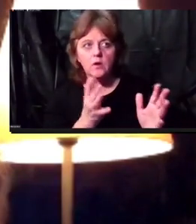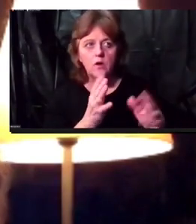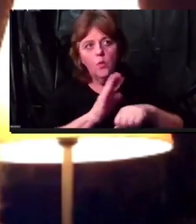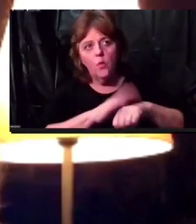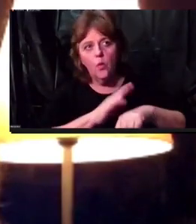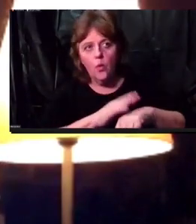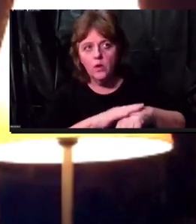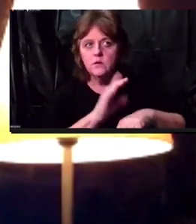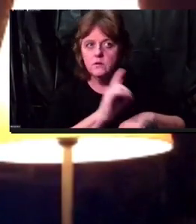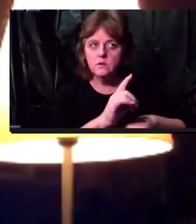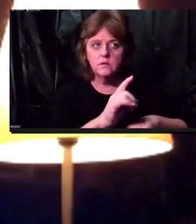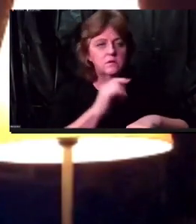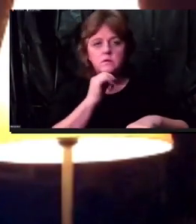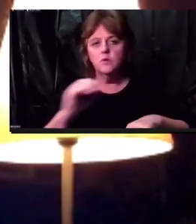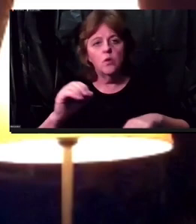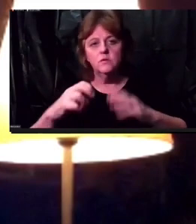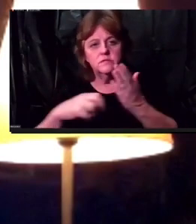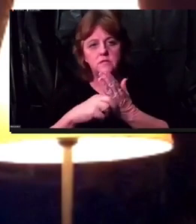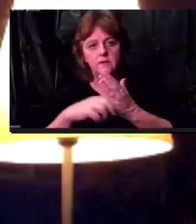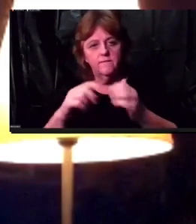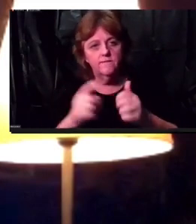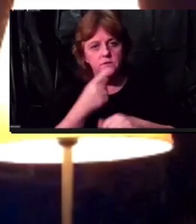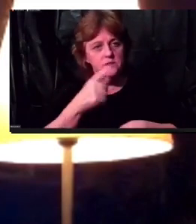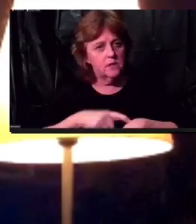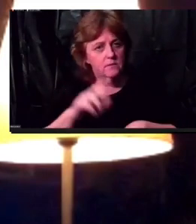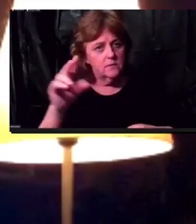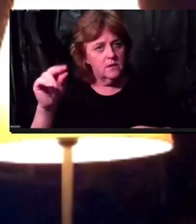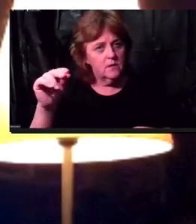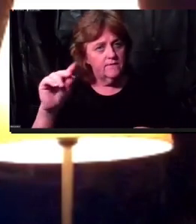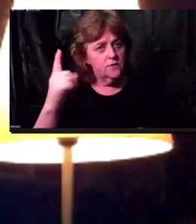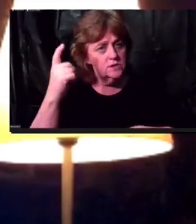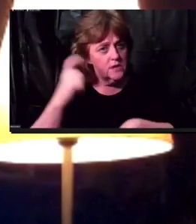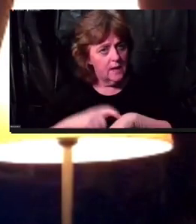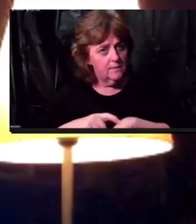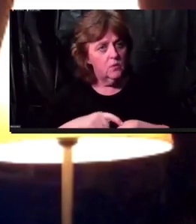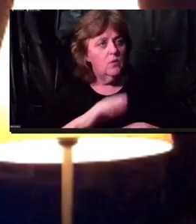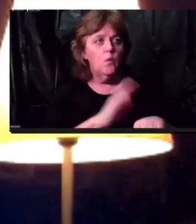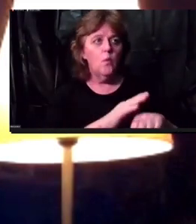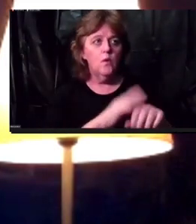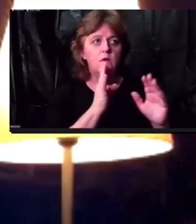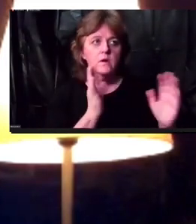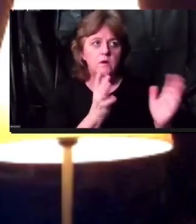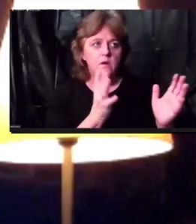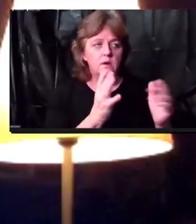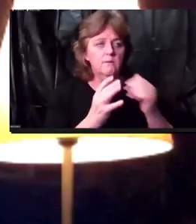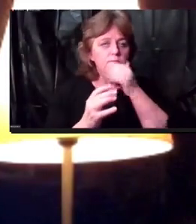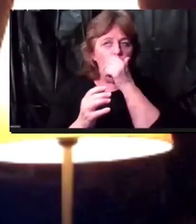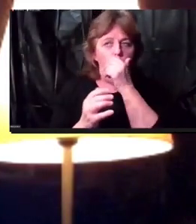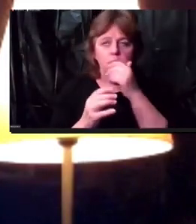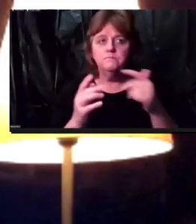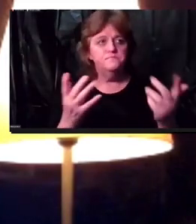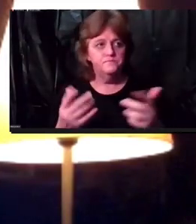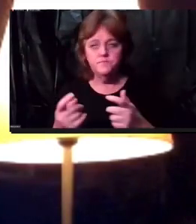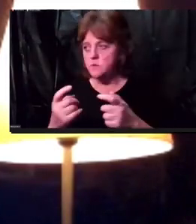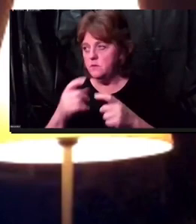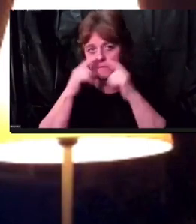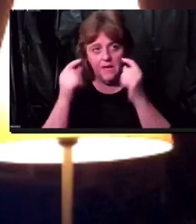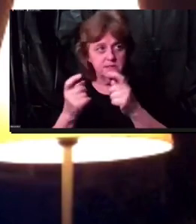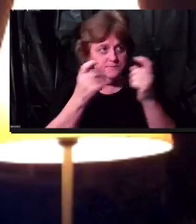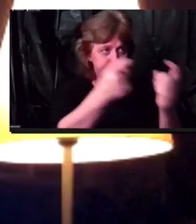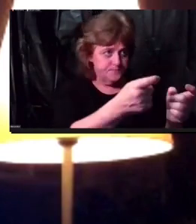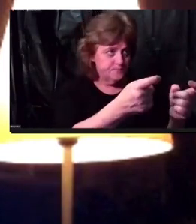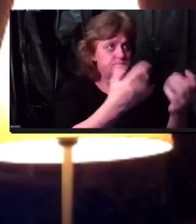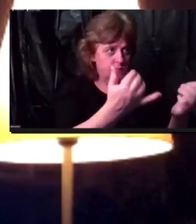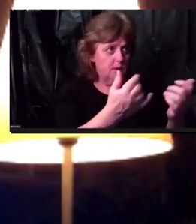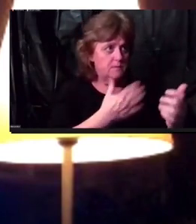warning in lieu of a citation, first time, and then they'll be offered a mask and told to mask